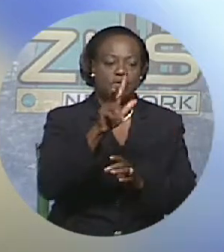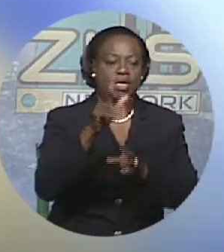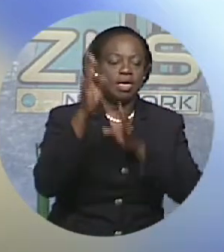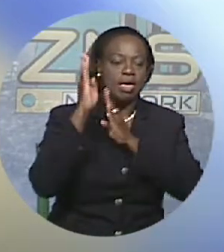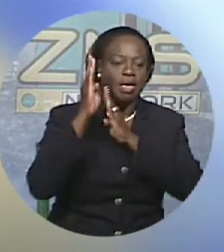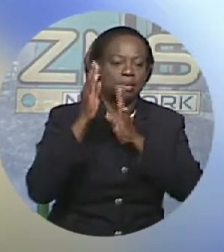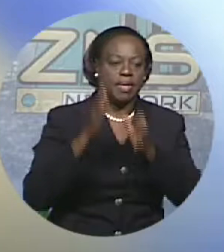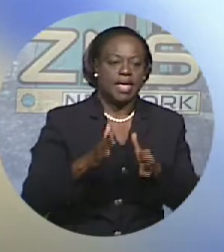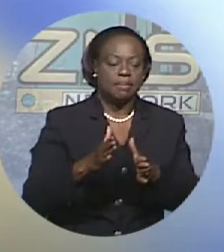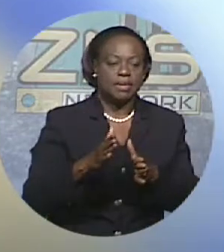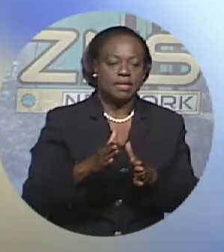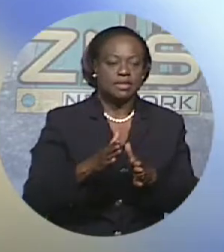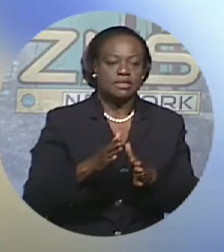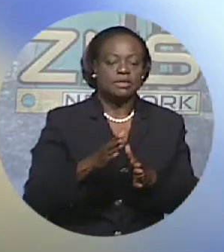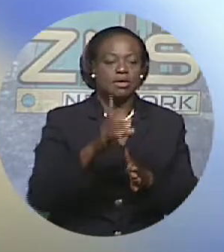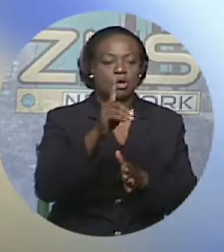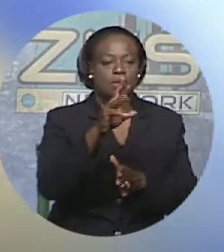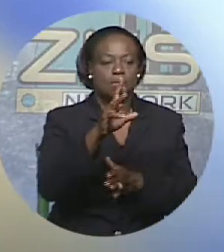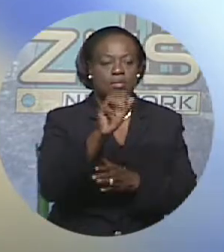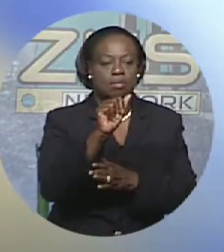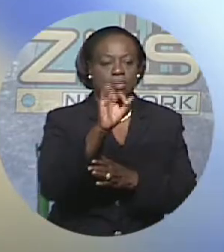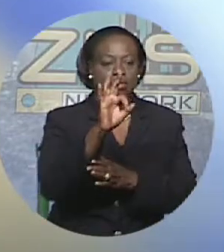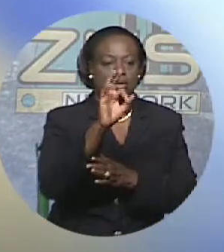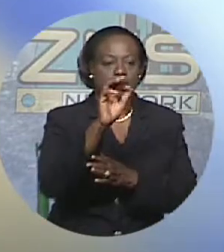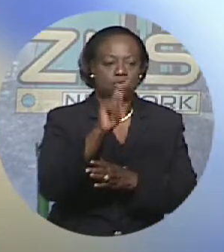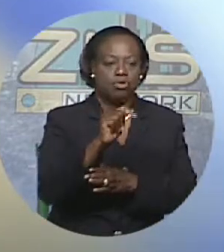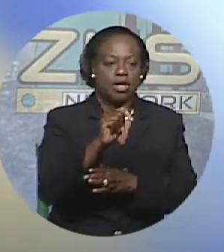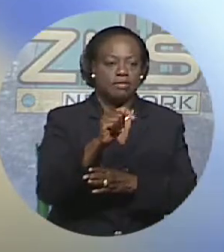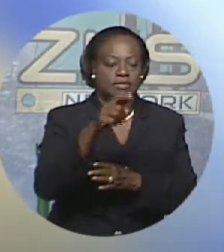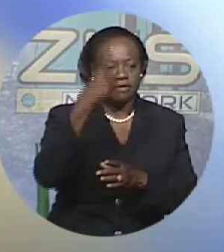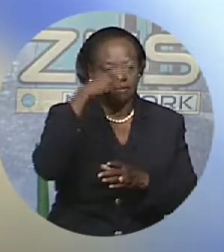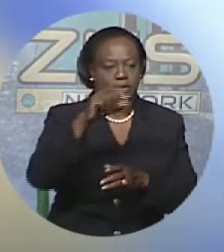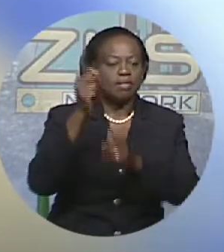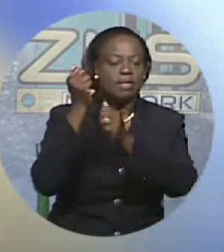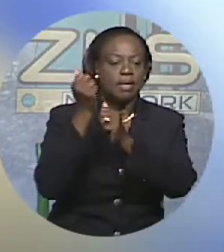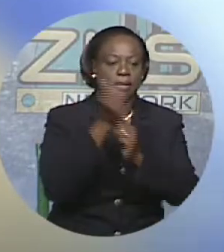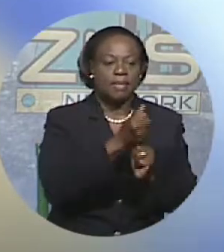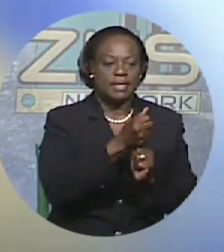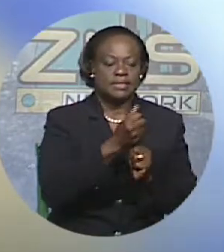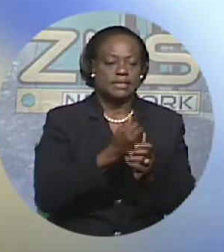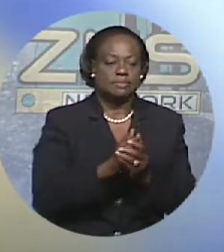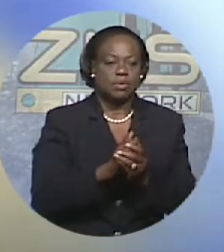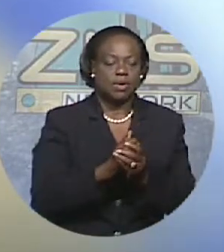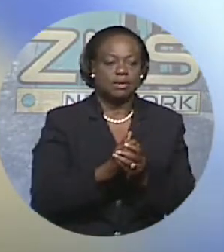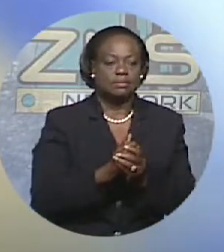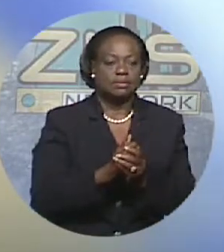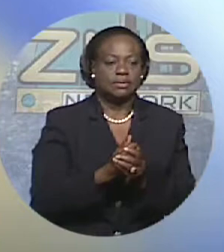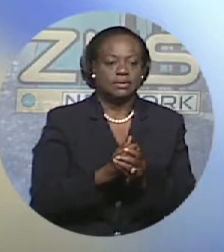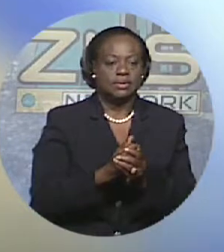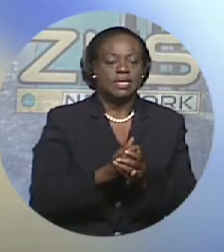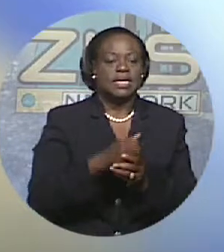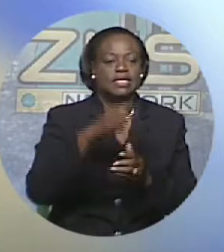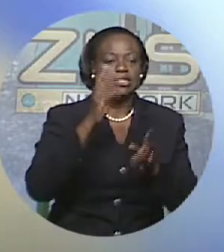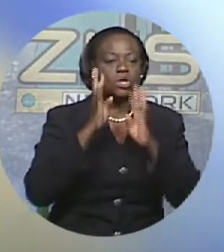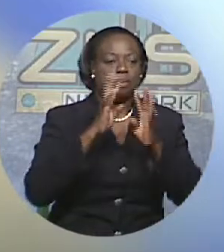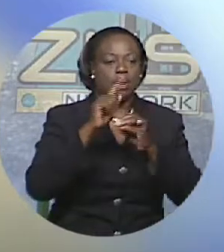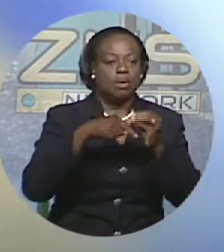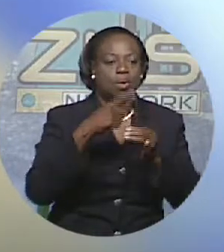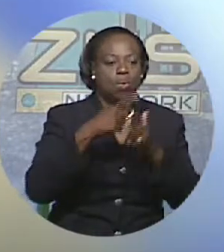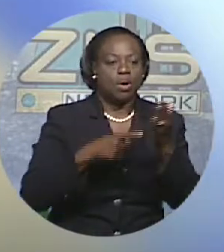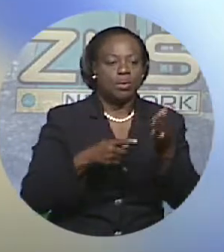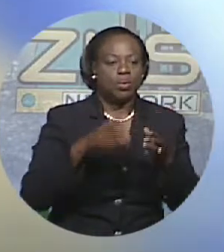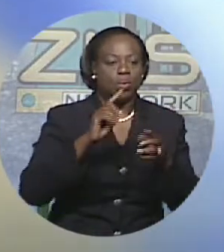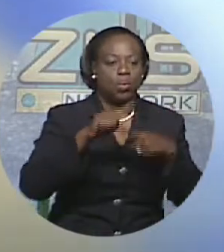Baseball first-year player draft. Isaacs went in the 22nd round to the Toronto Blue Jays, and he spoke about what went through his mind when he got